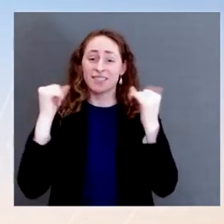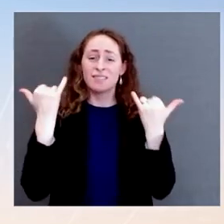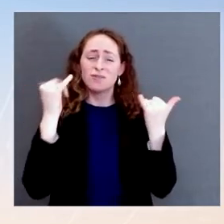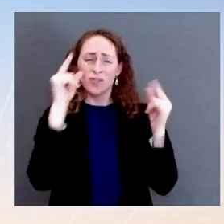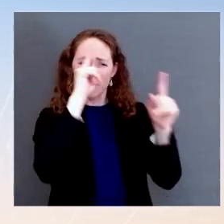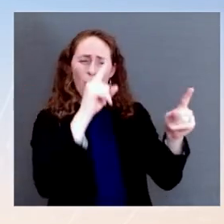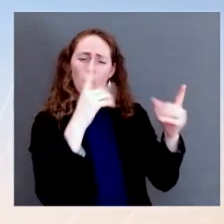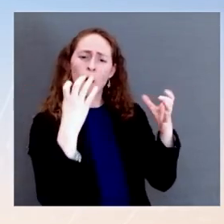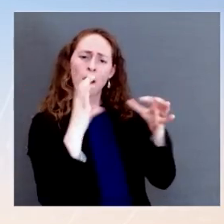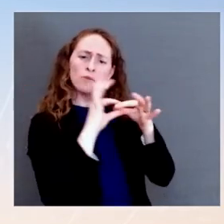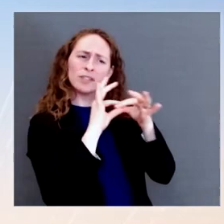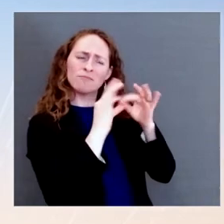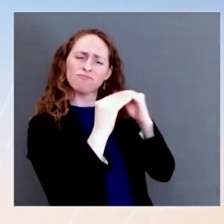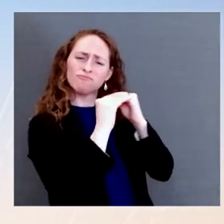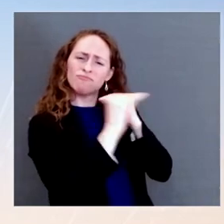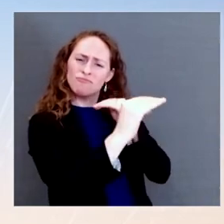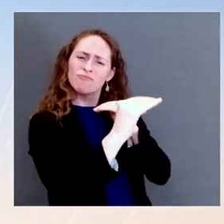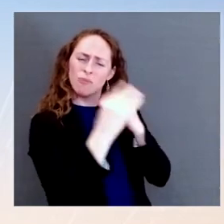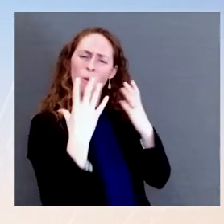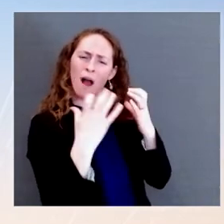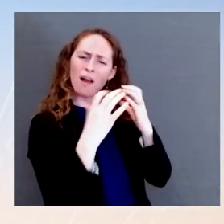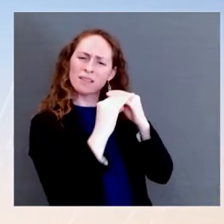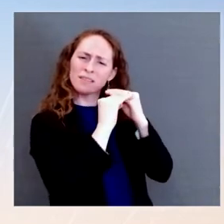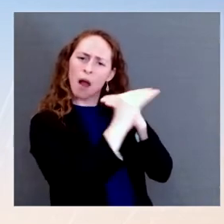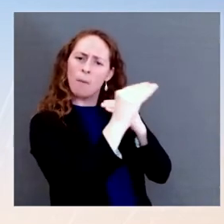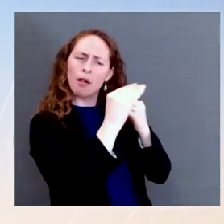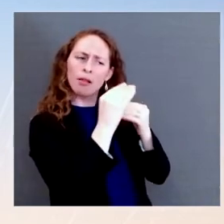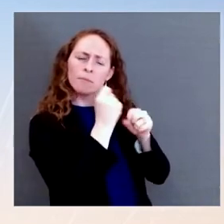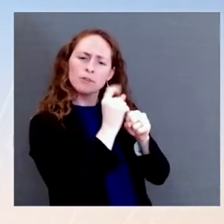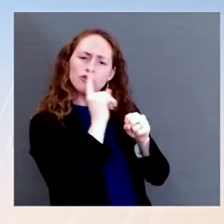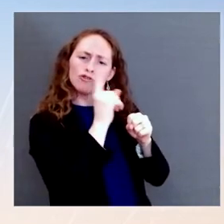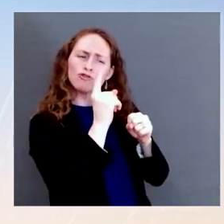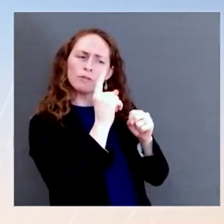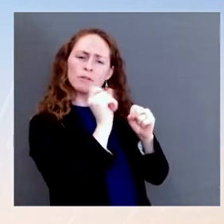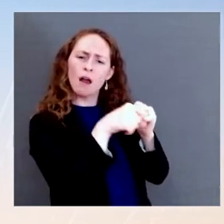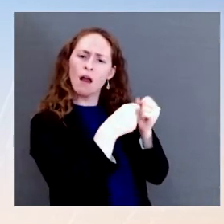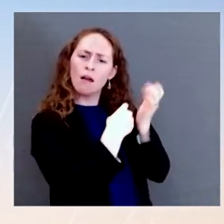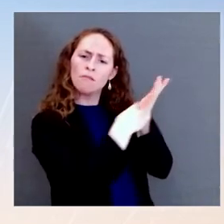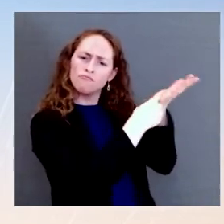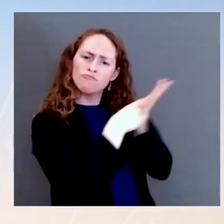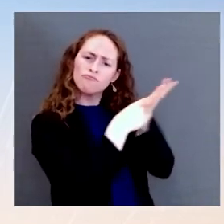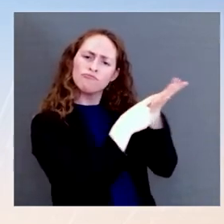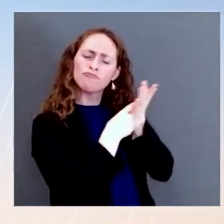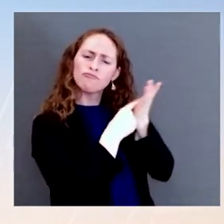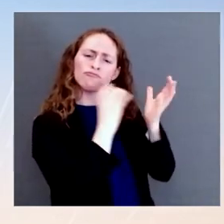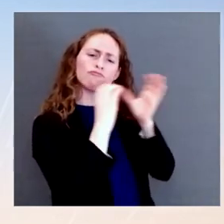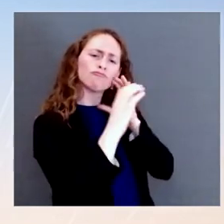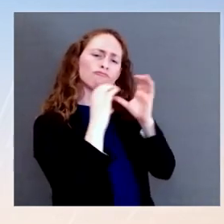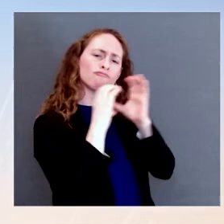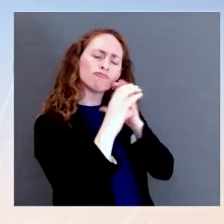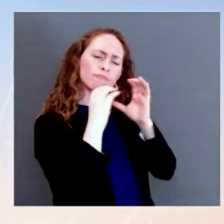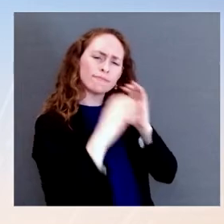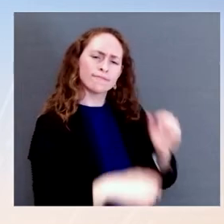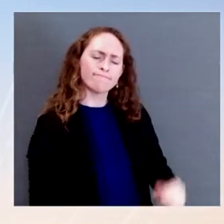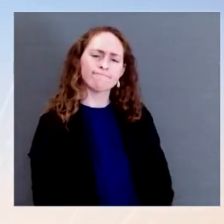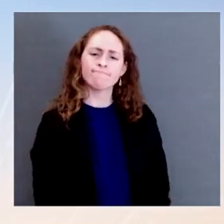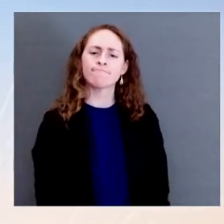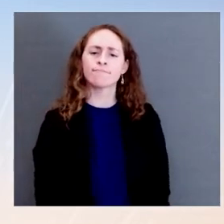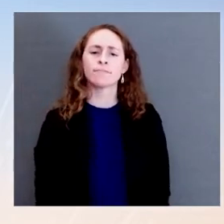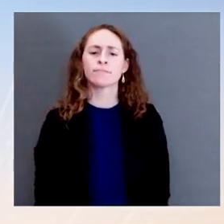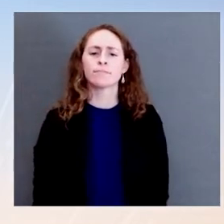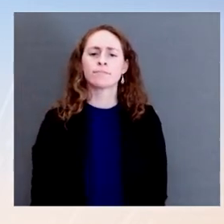the military buildup we've seen on the border in Ukraine. Many of us lived through a similar playbook back in